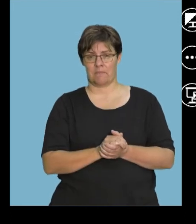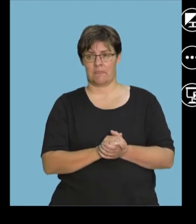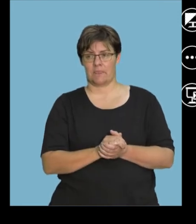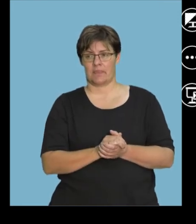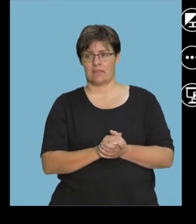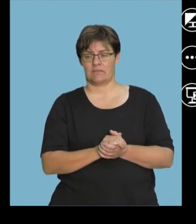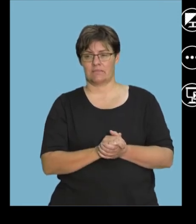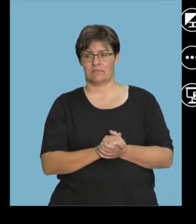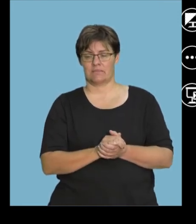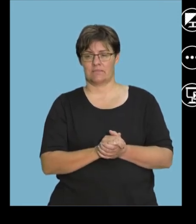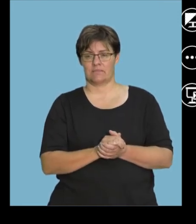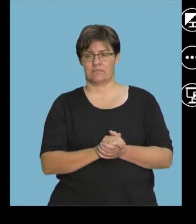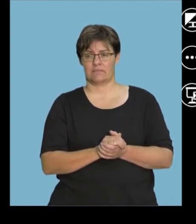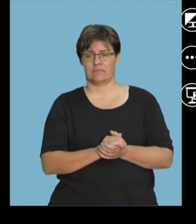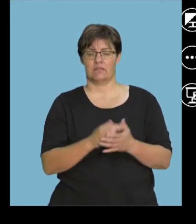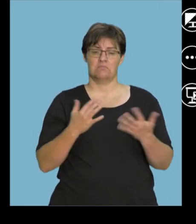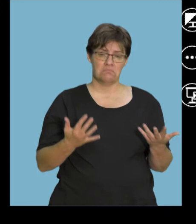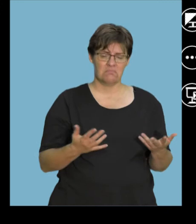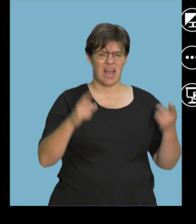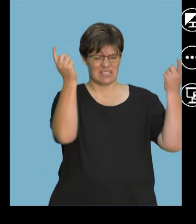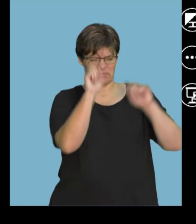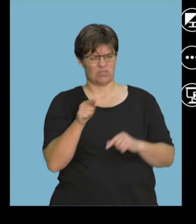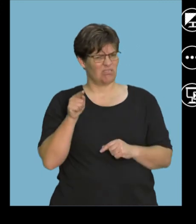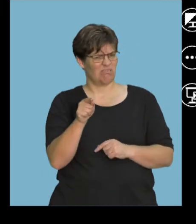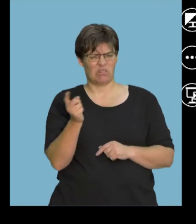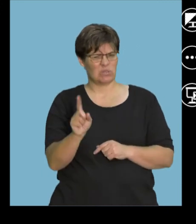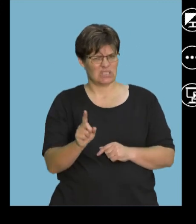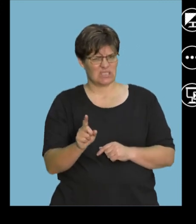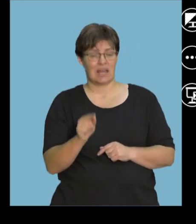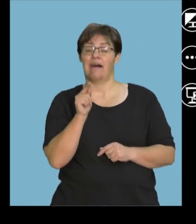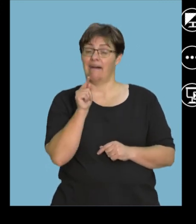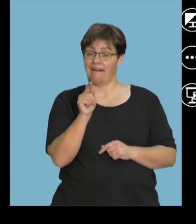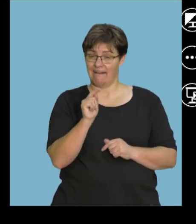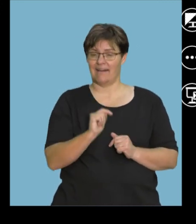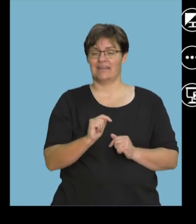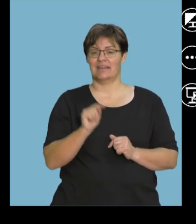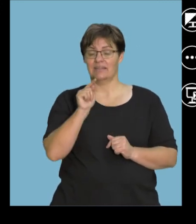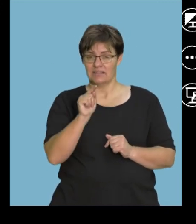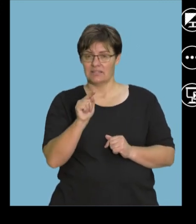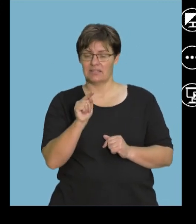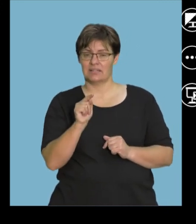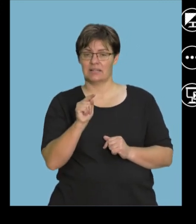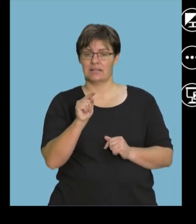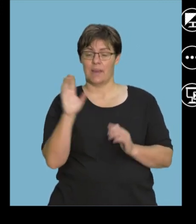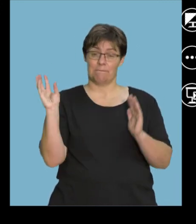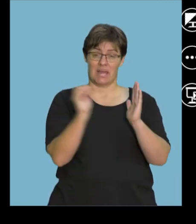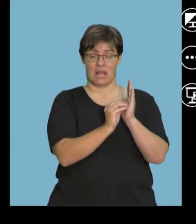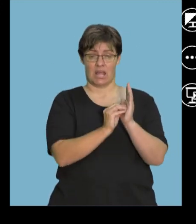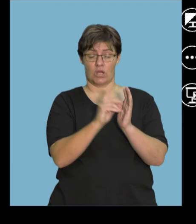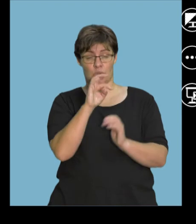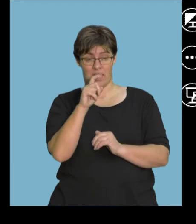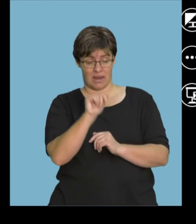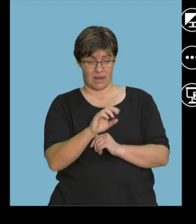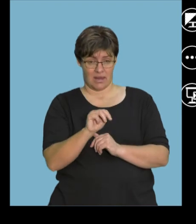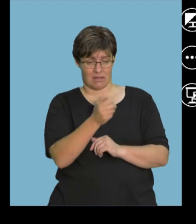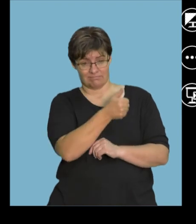So these are ferromagnetic elements, right? So what's so special about them is that these magnetic